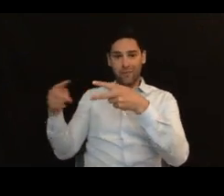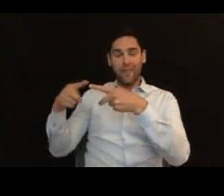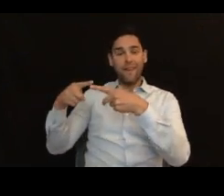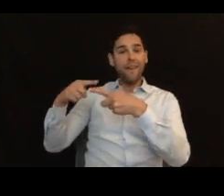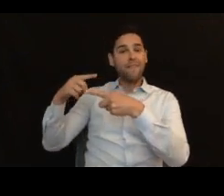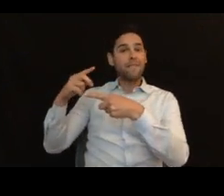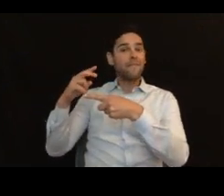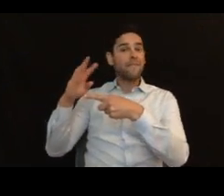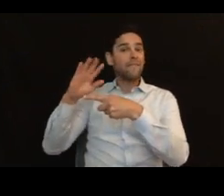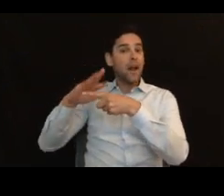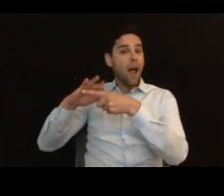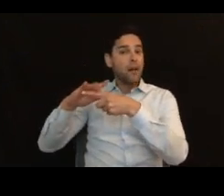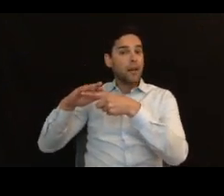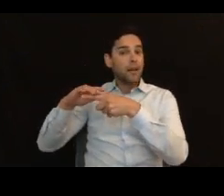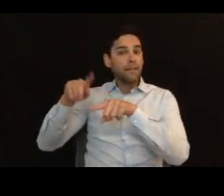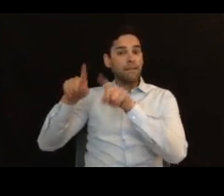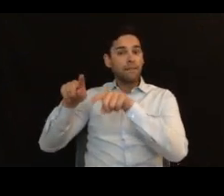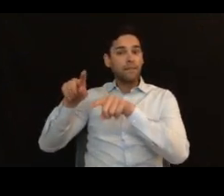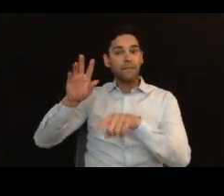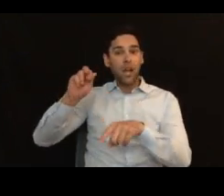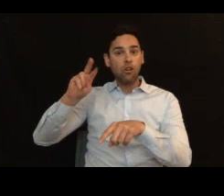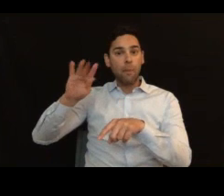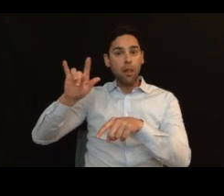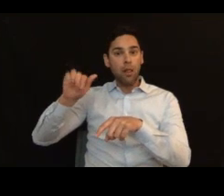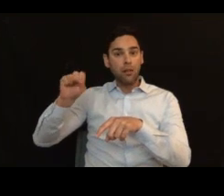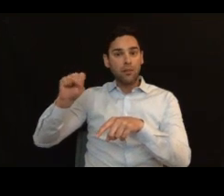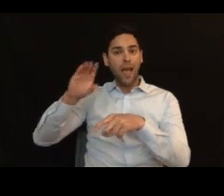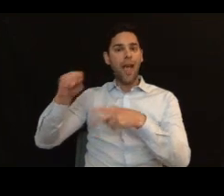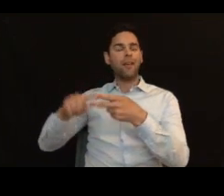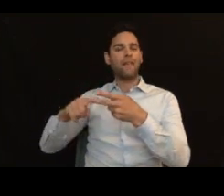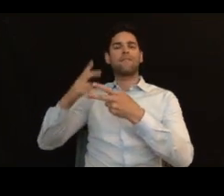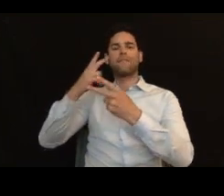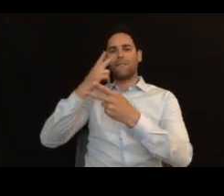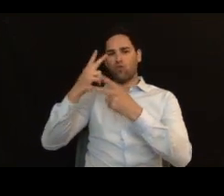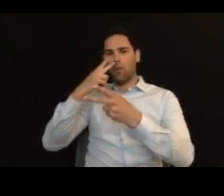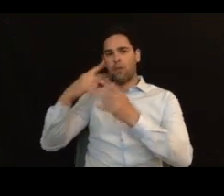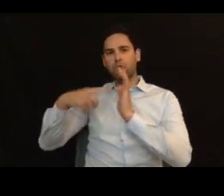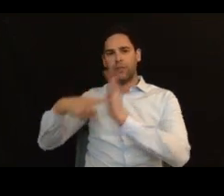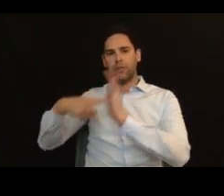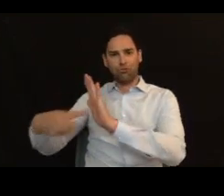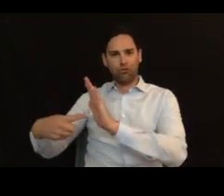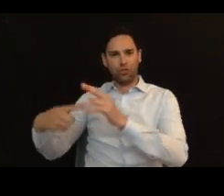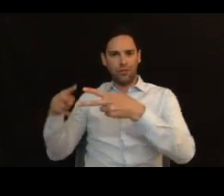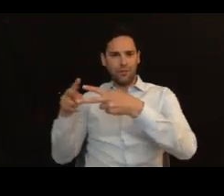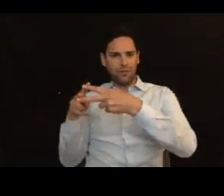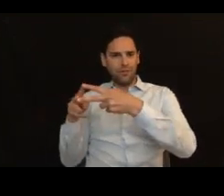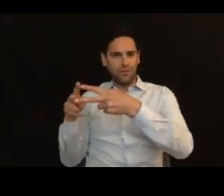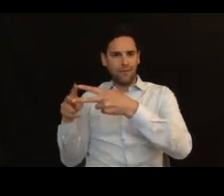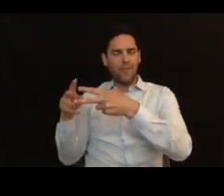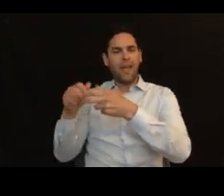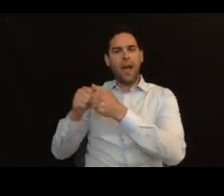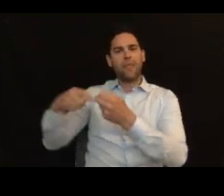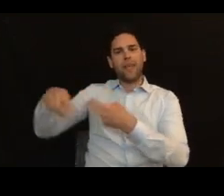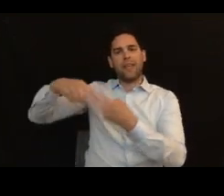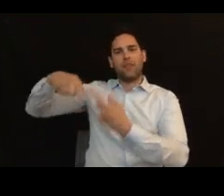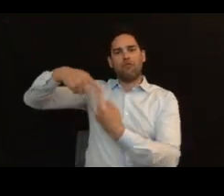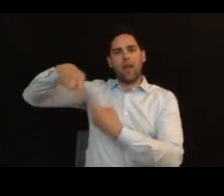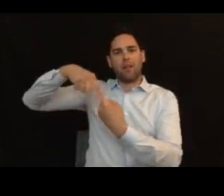means for the communication of social meaning, and the communication of gender performance or gender